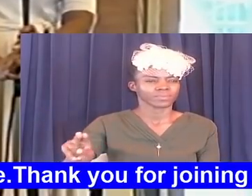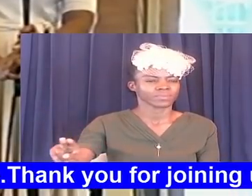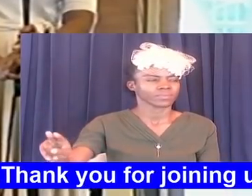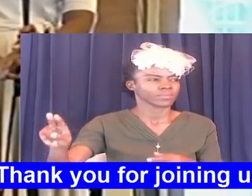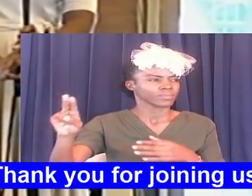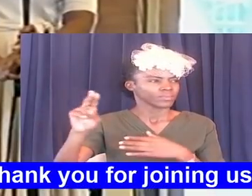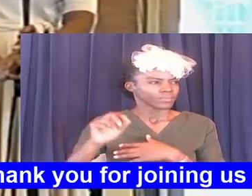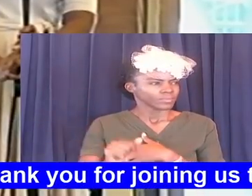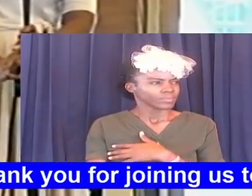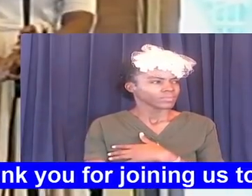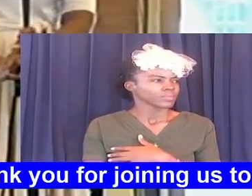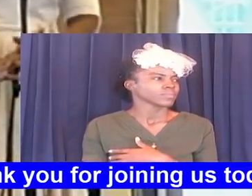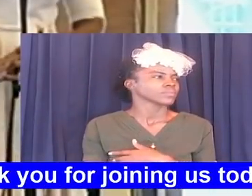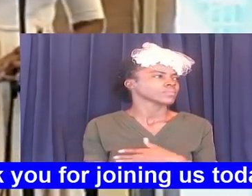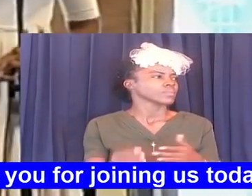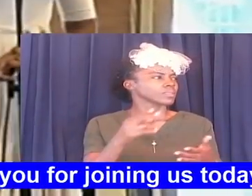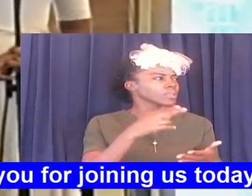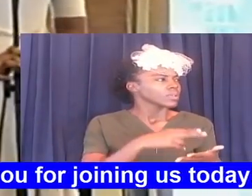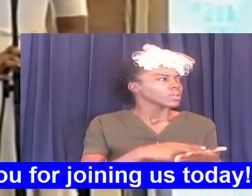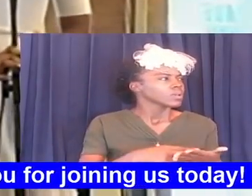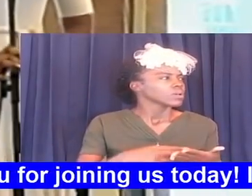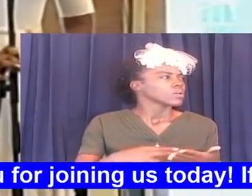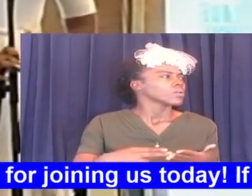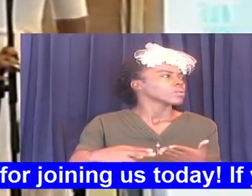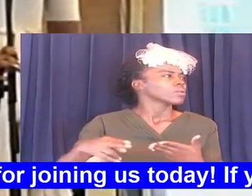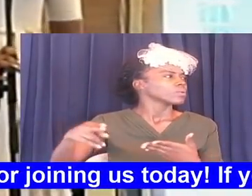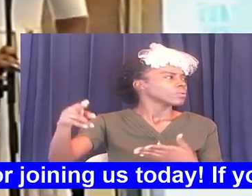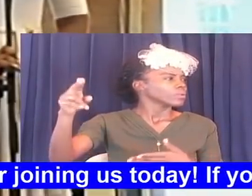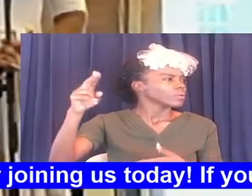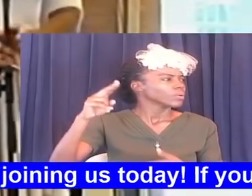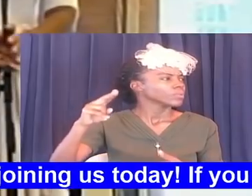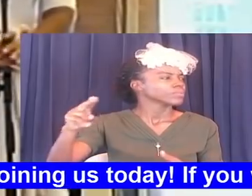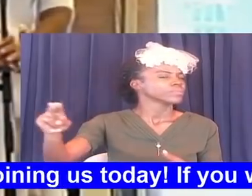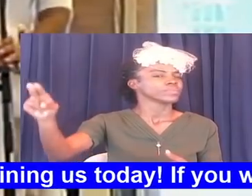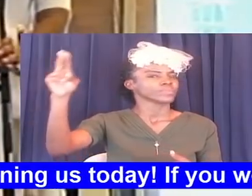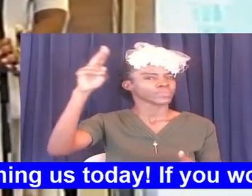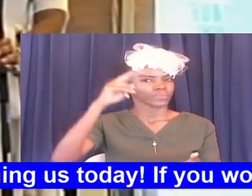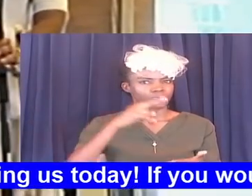to be holy as he is holy?